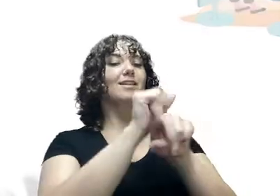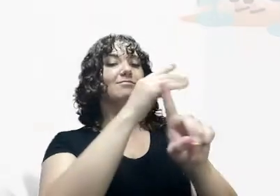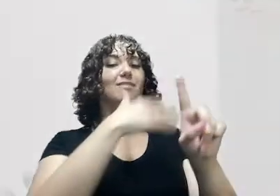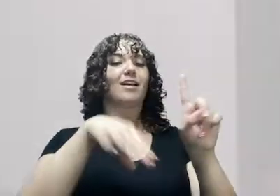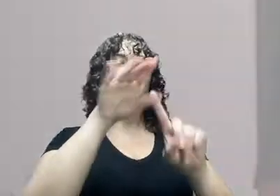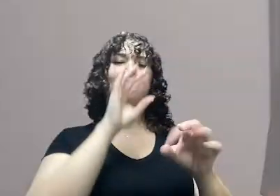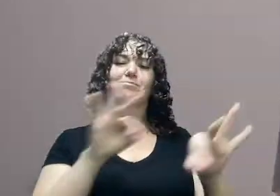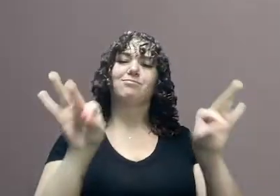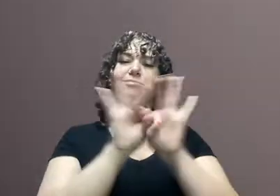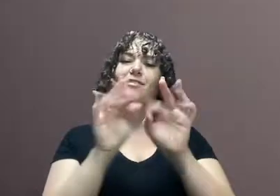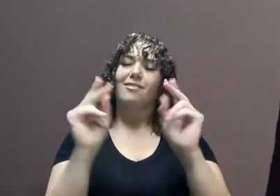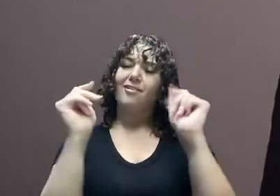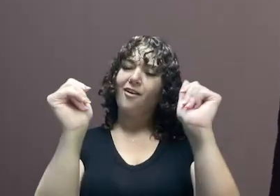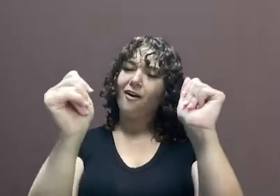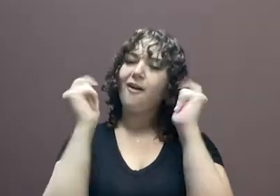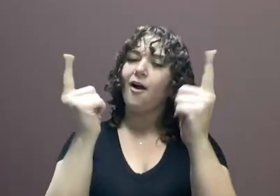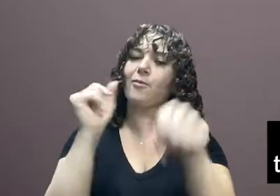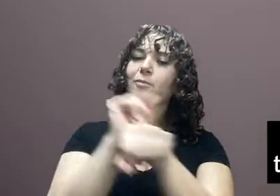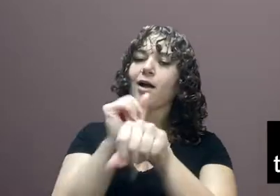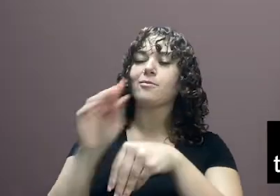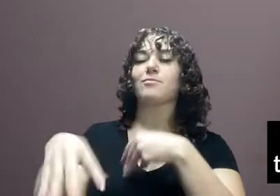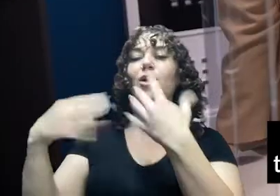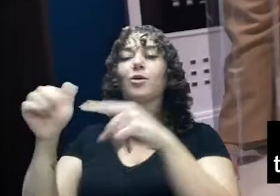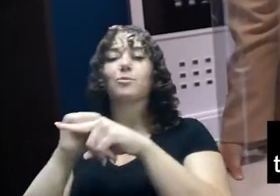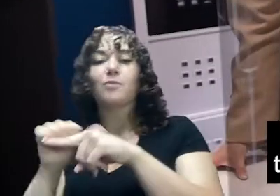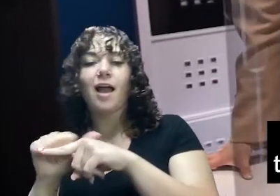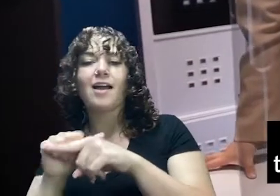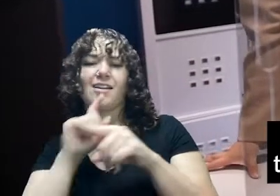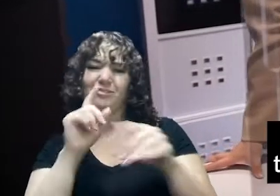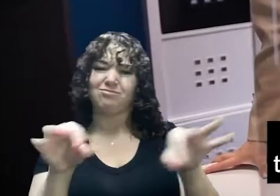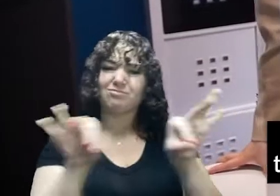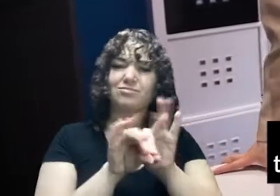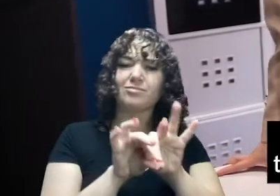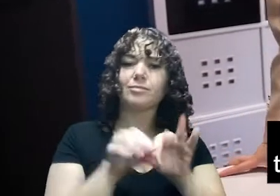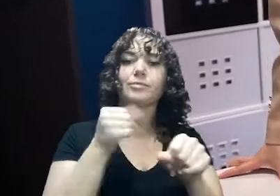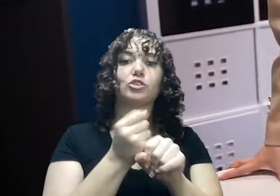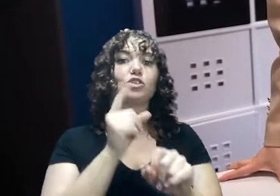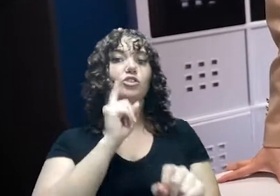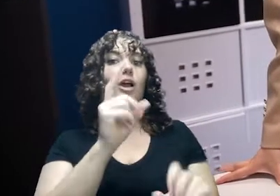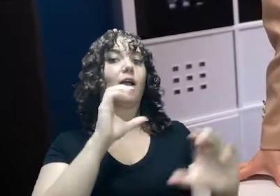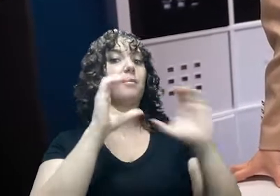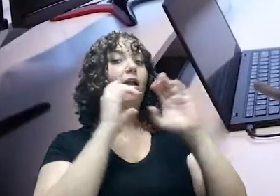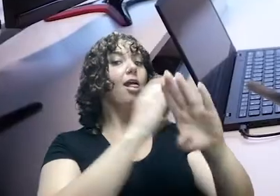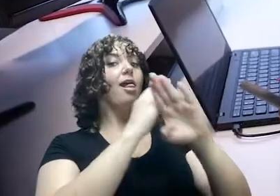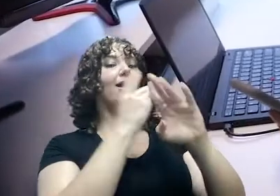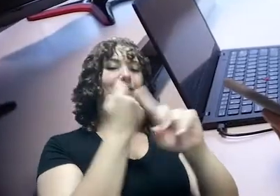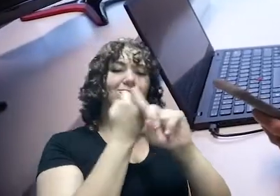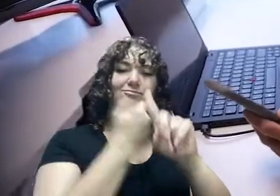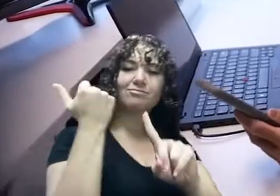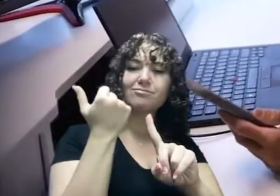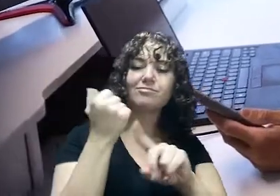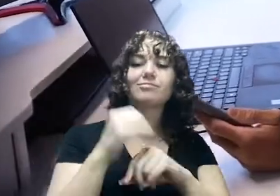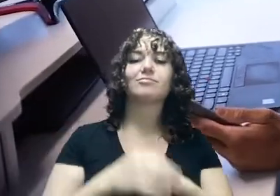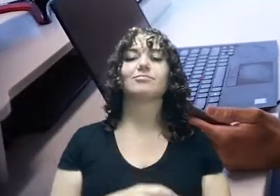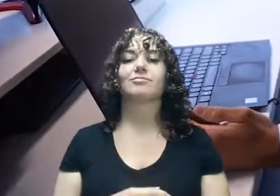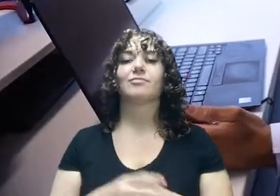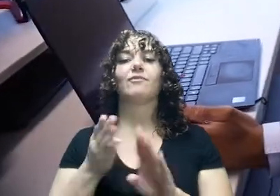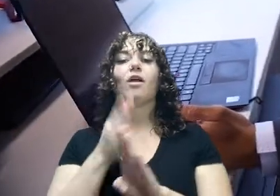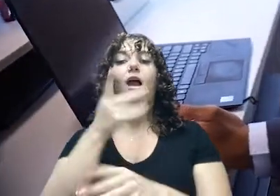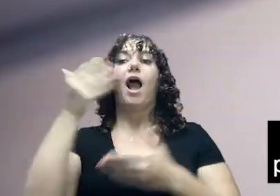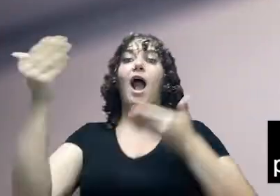Communication in the workplace matters to all employees, and providing training to your employees is essential to ensure communication barriers are